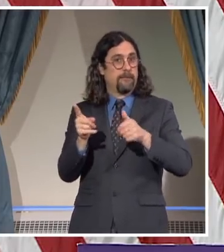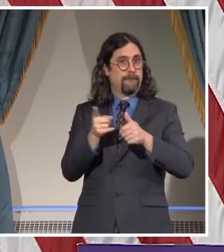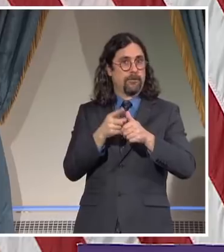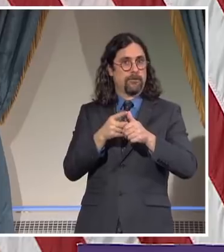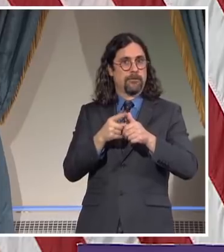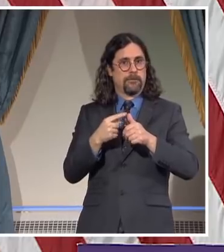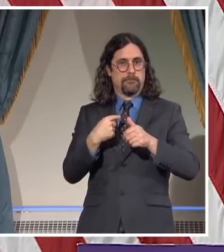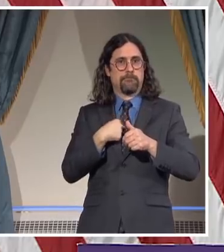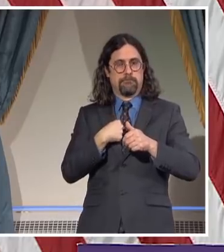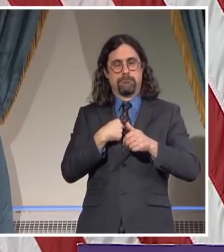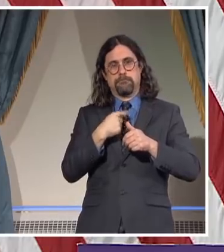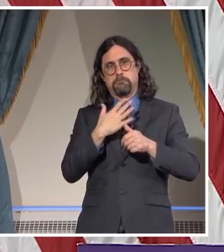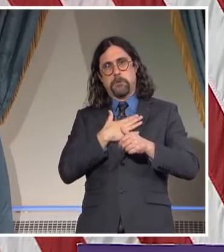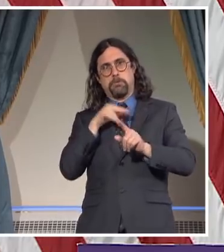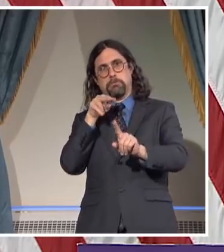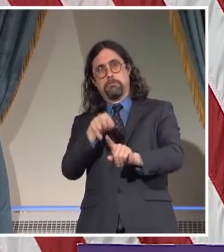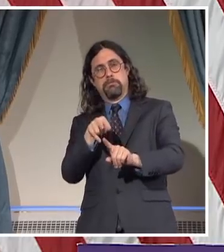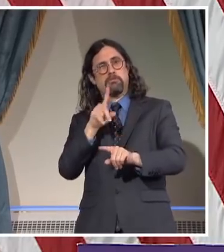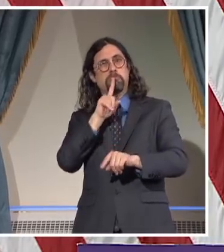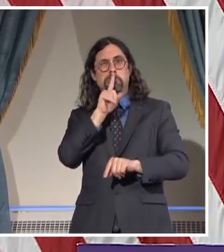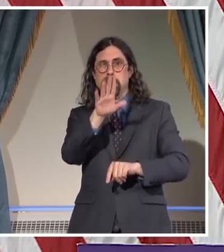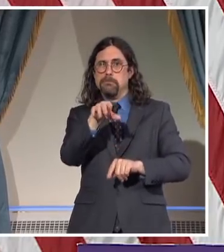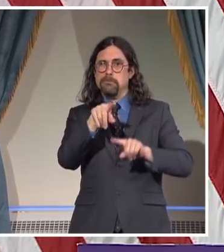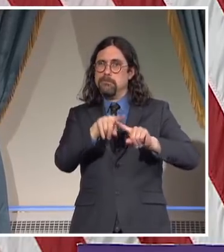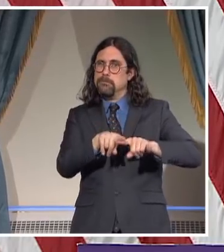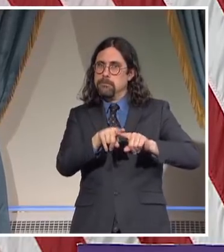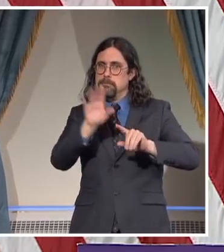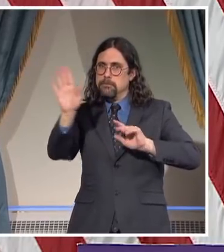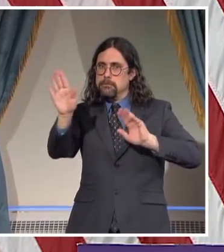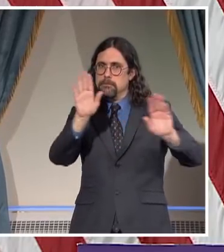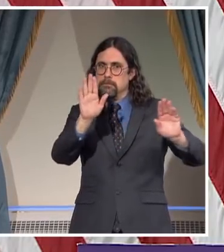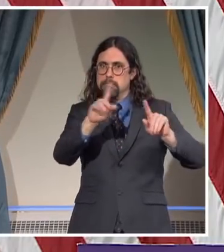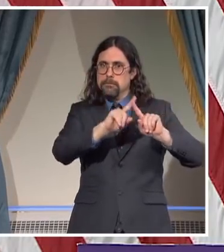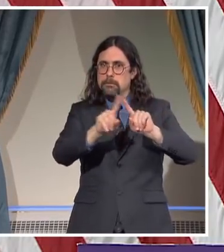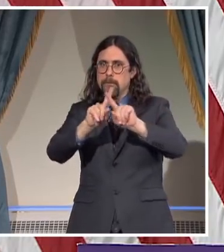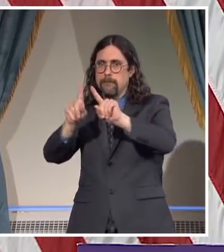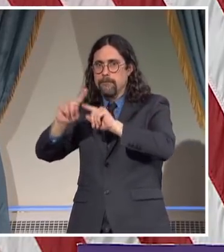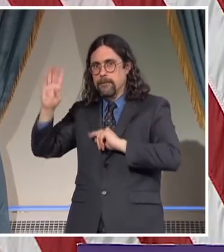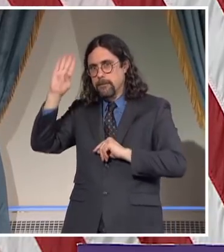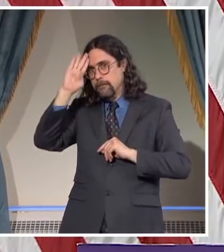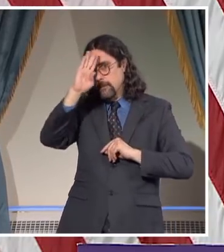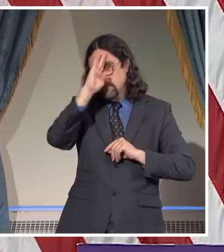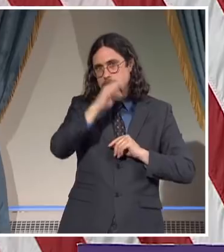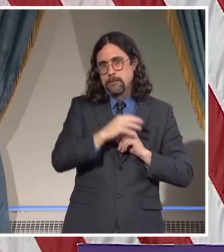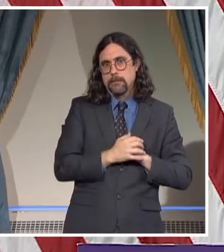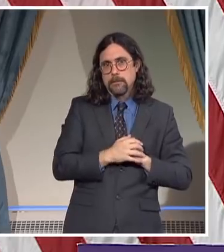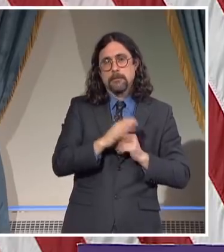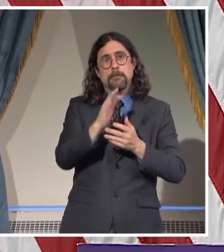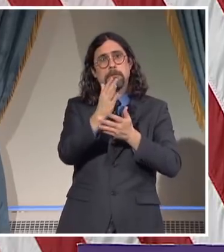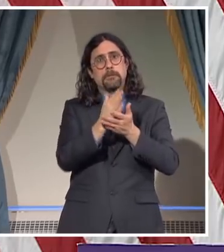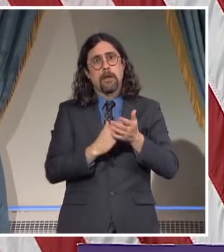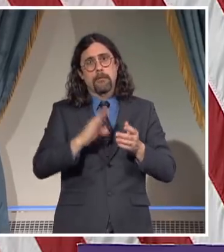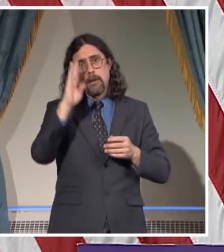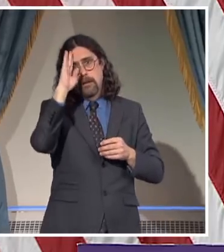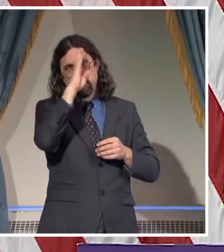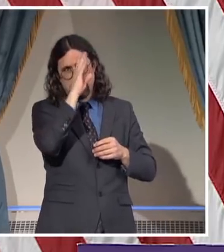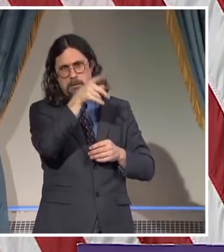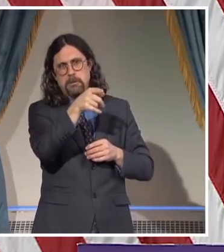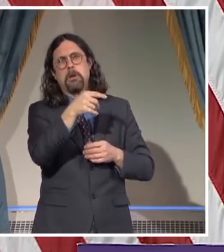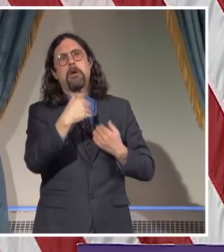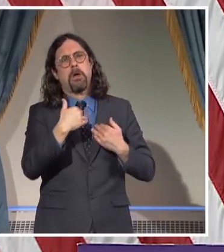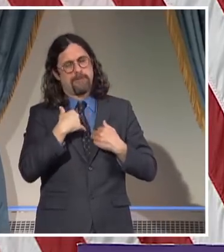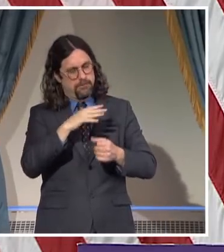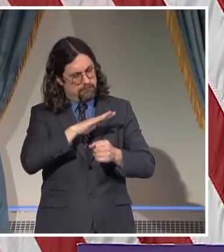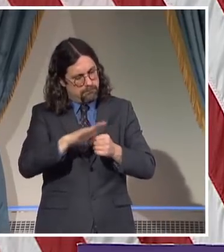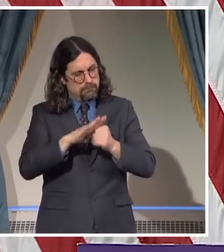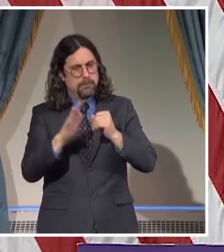again, every hospital has the personnel, the equipment, the supplies, and the beds, but we know in a week or